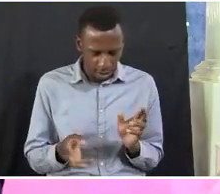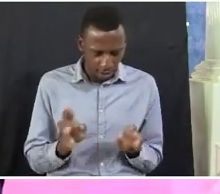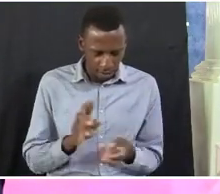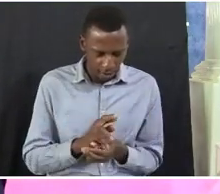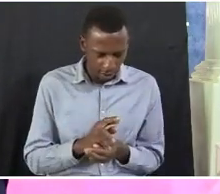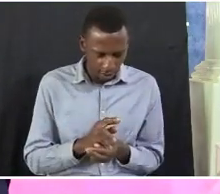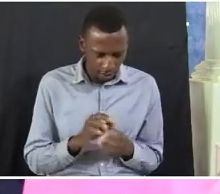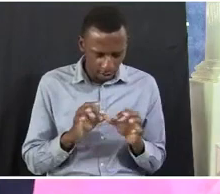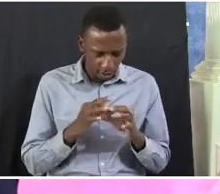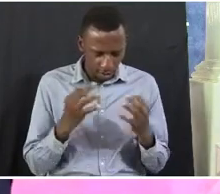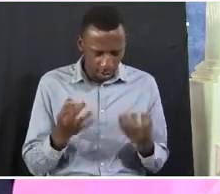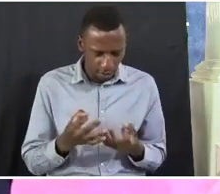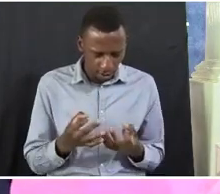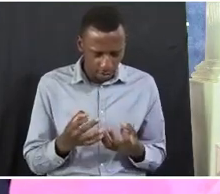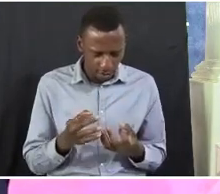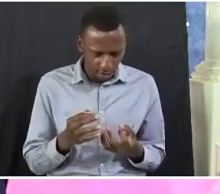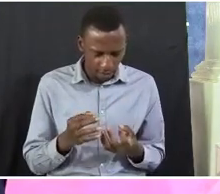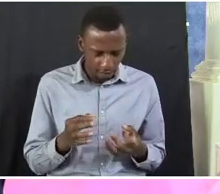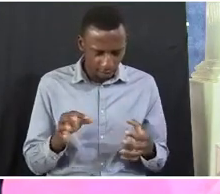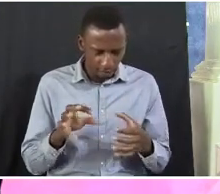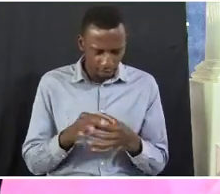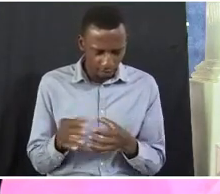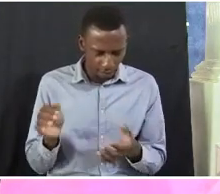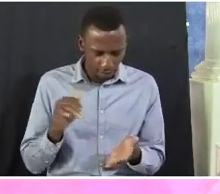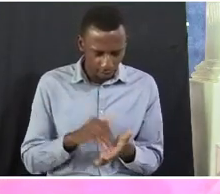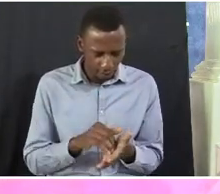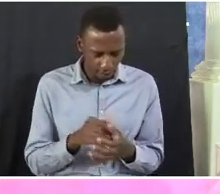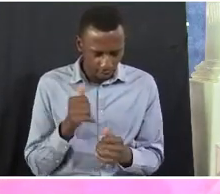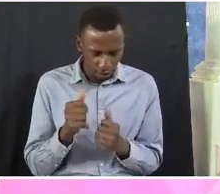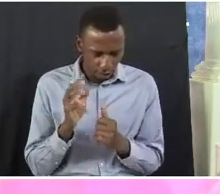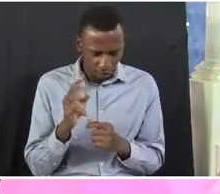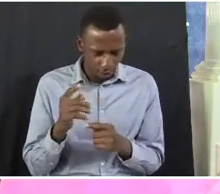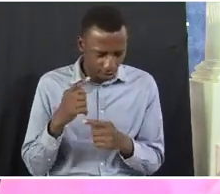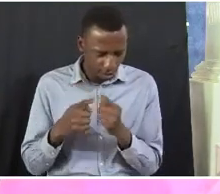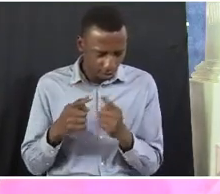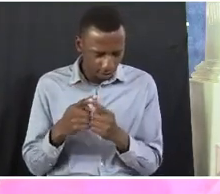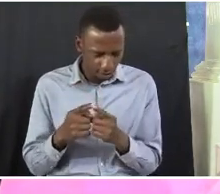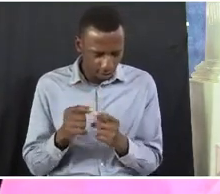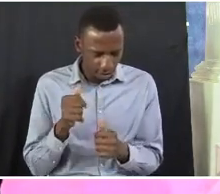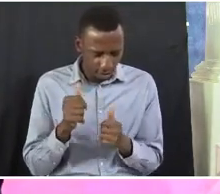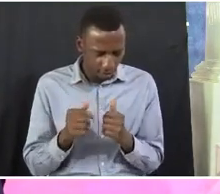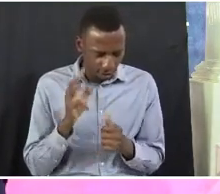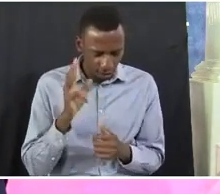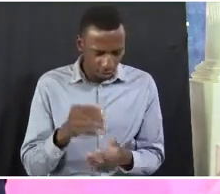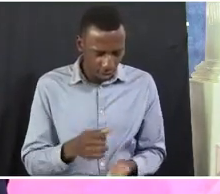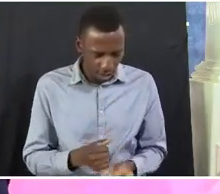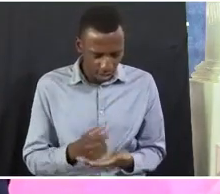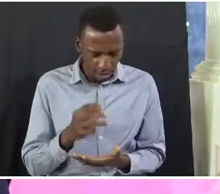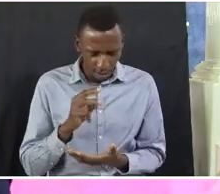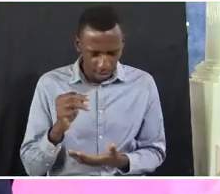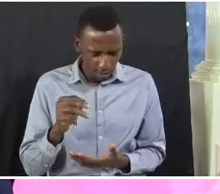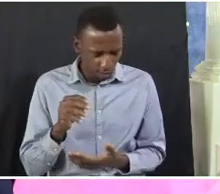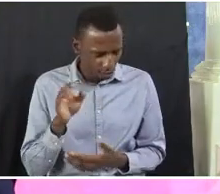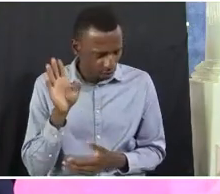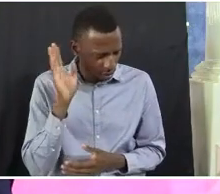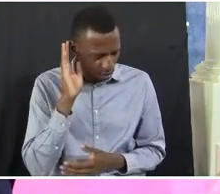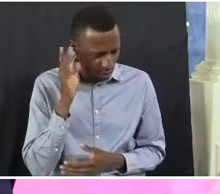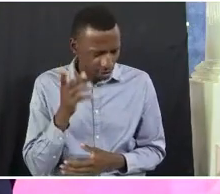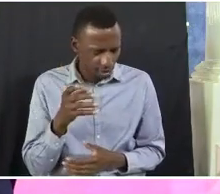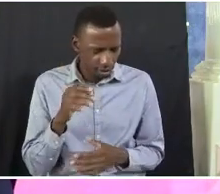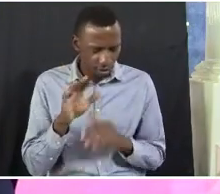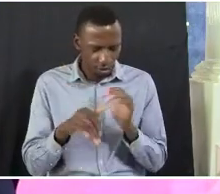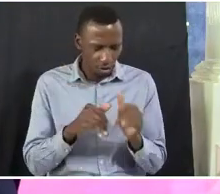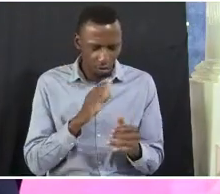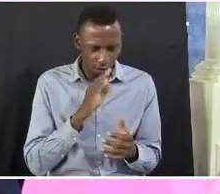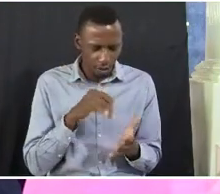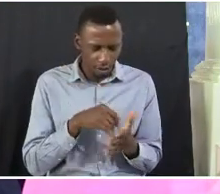reunion, a reunion that they will experience that will enable them to heed this call, get